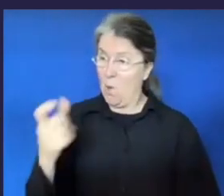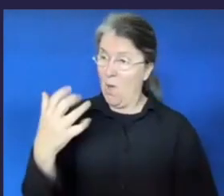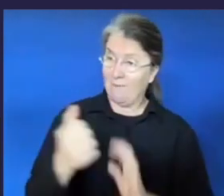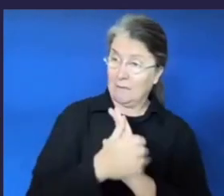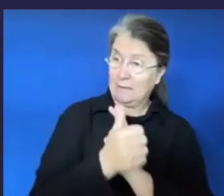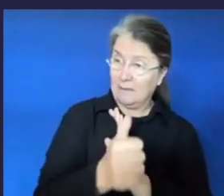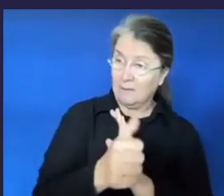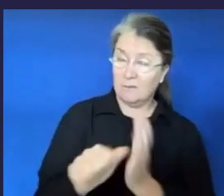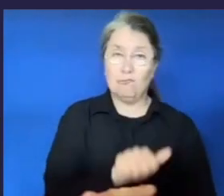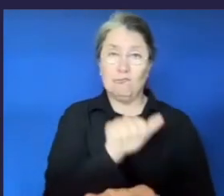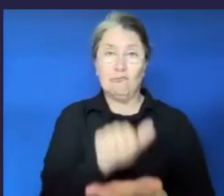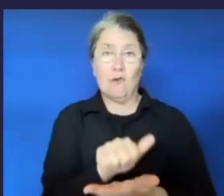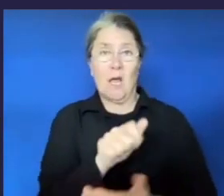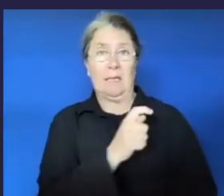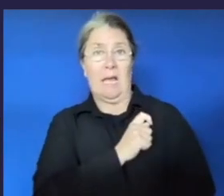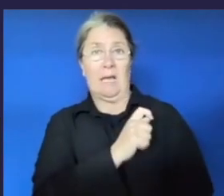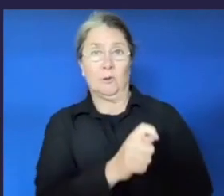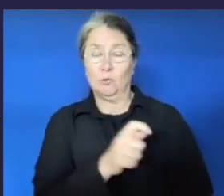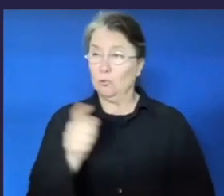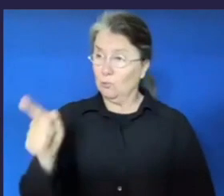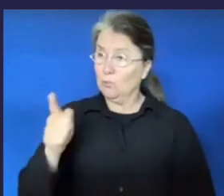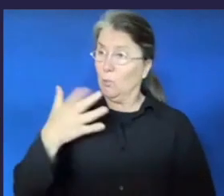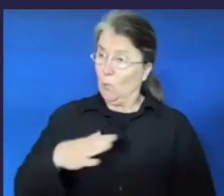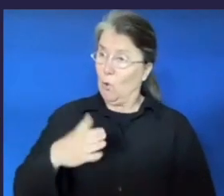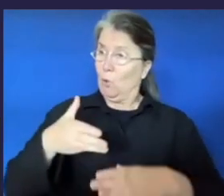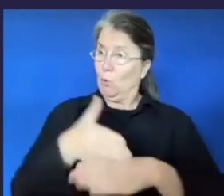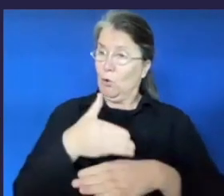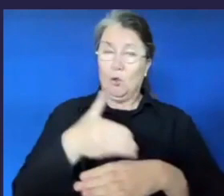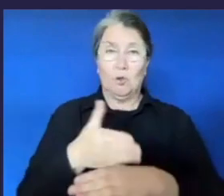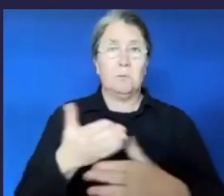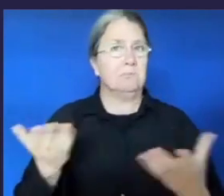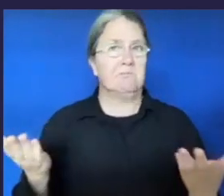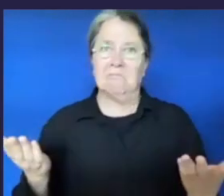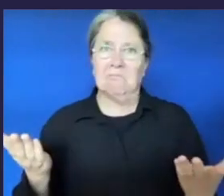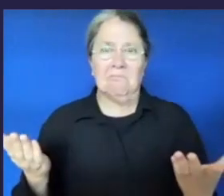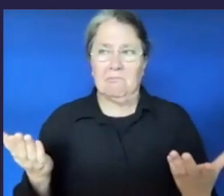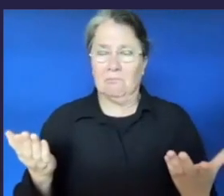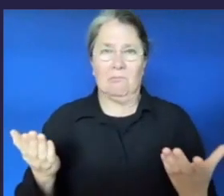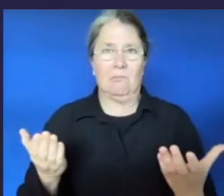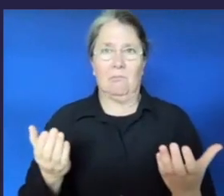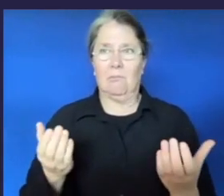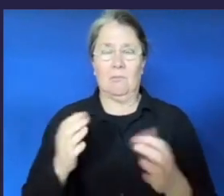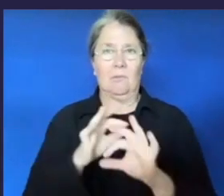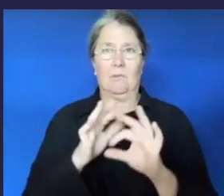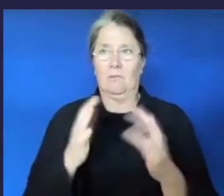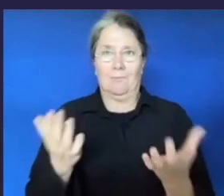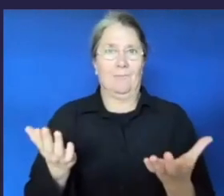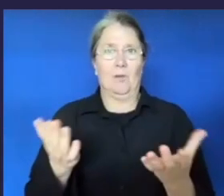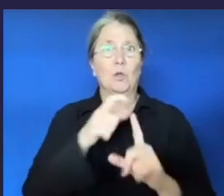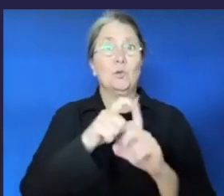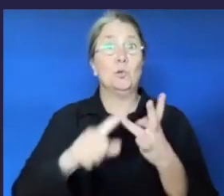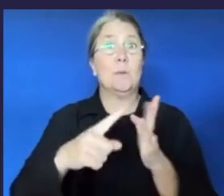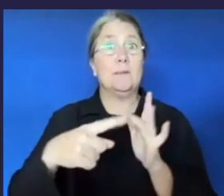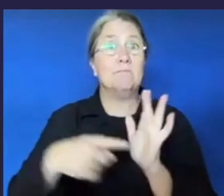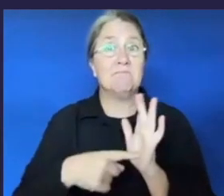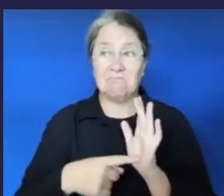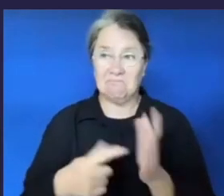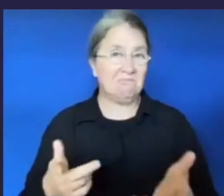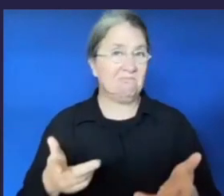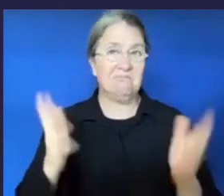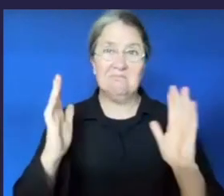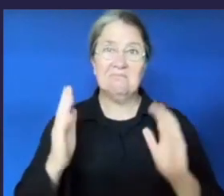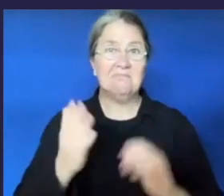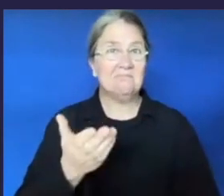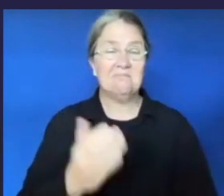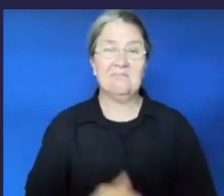attitude and the desire to do that role, there's nothing really stopping you. So I think, go for it.